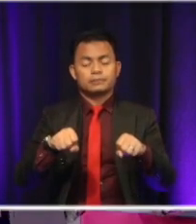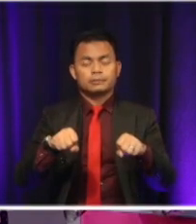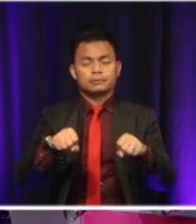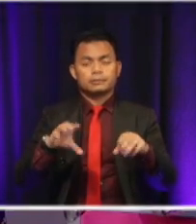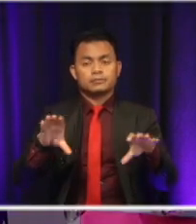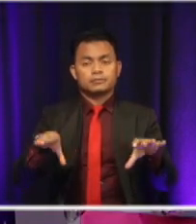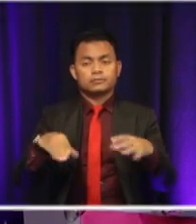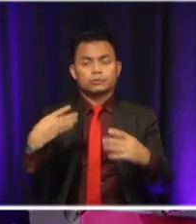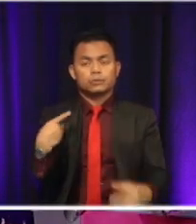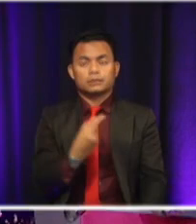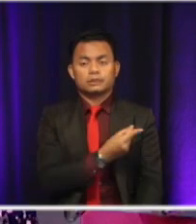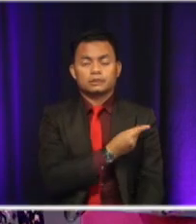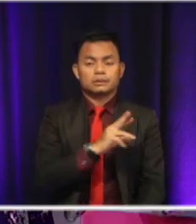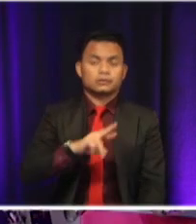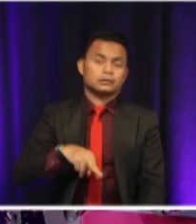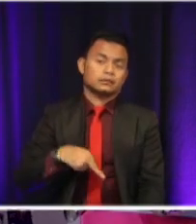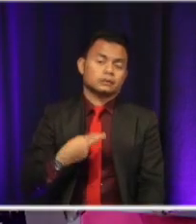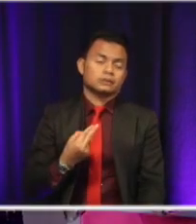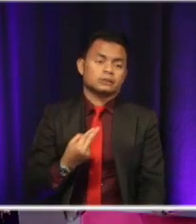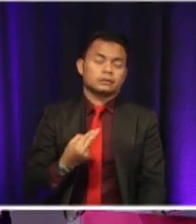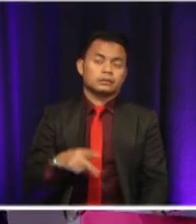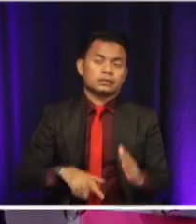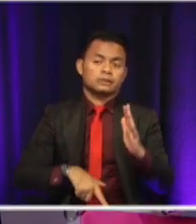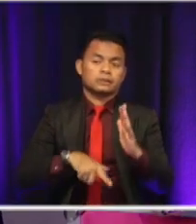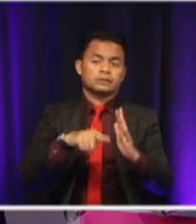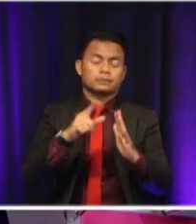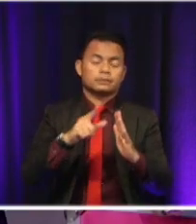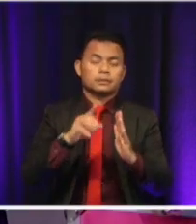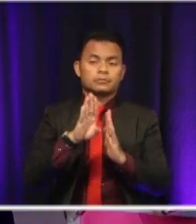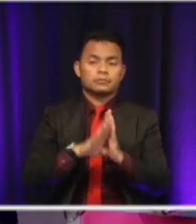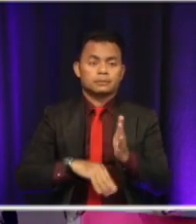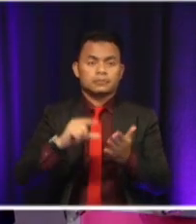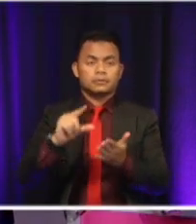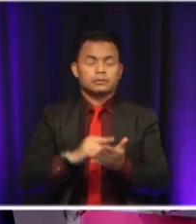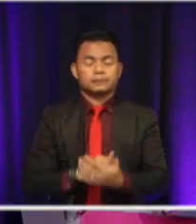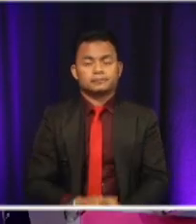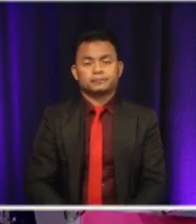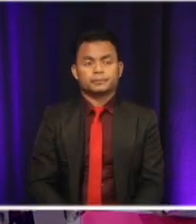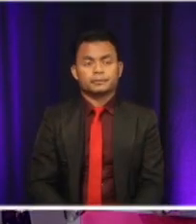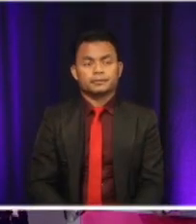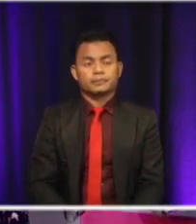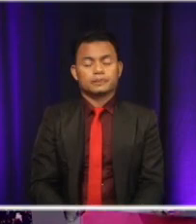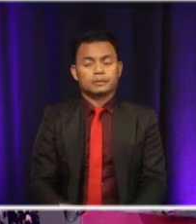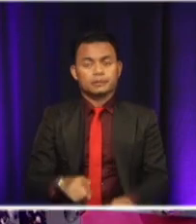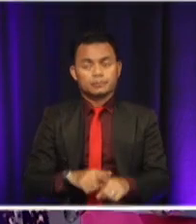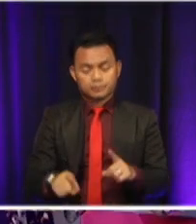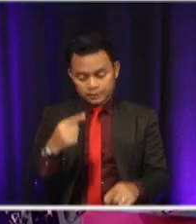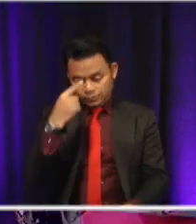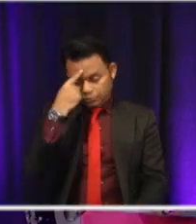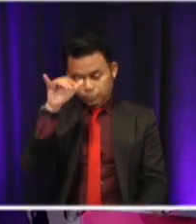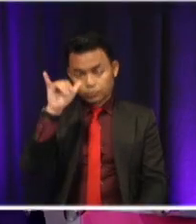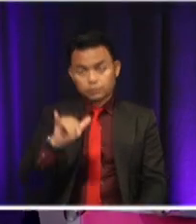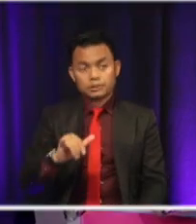long as the 4 assessment objectives are dealt with. Likewise with the 9B.